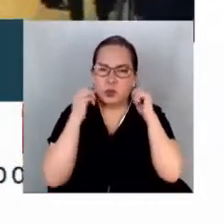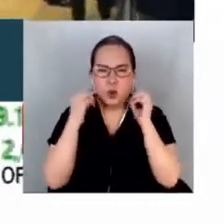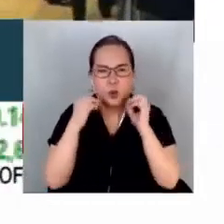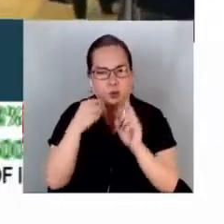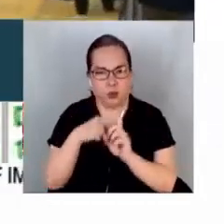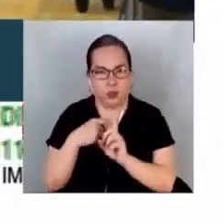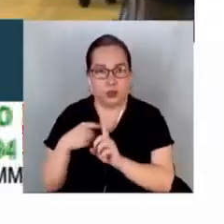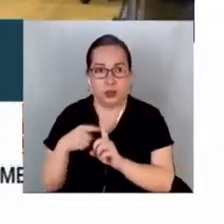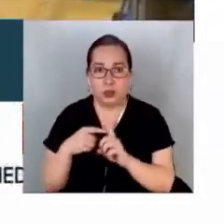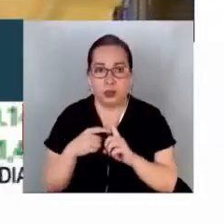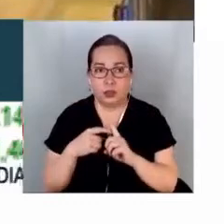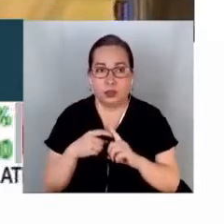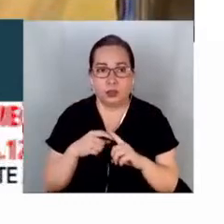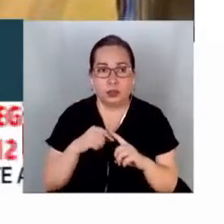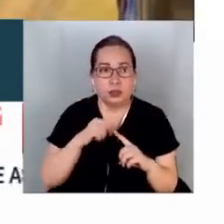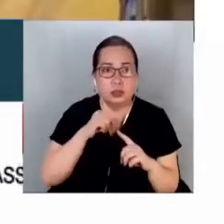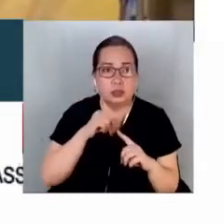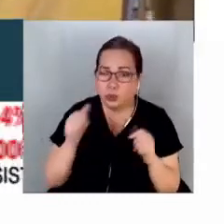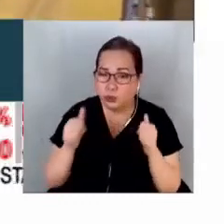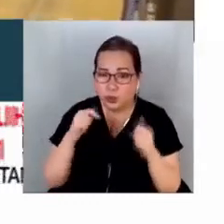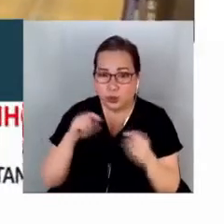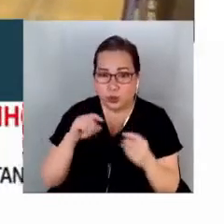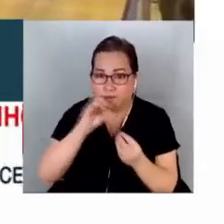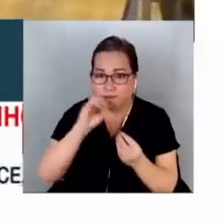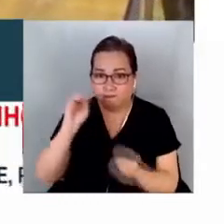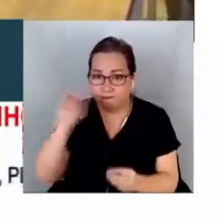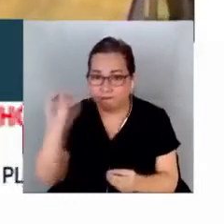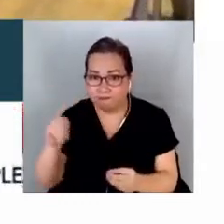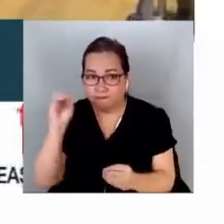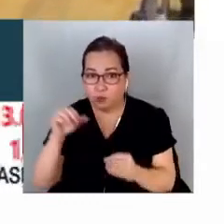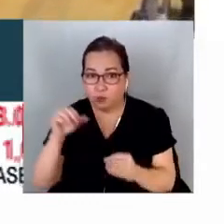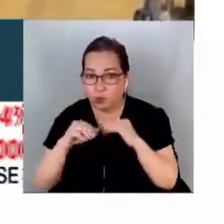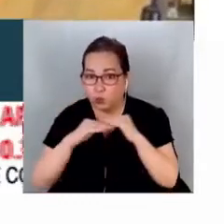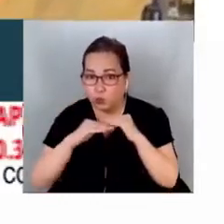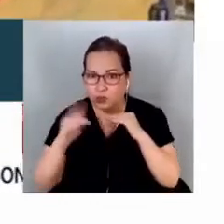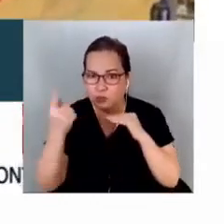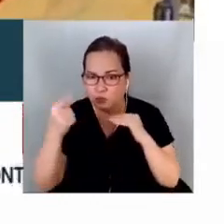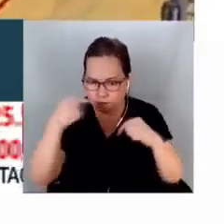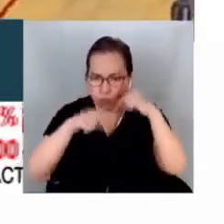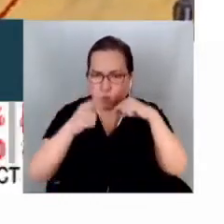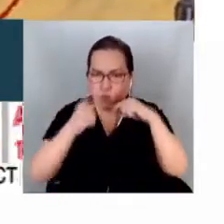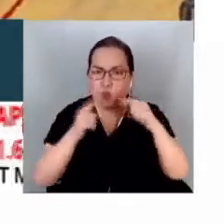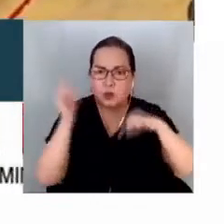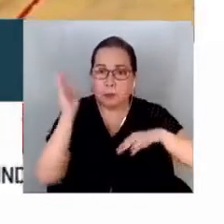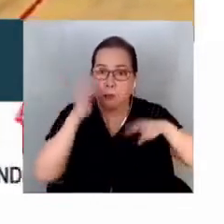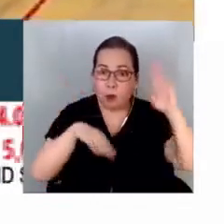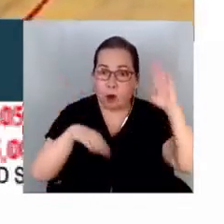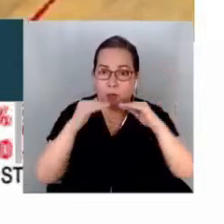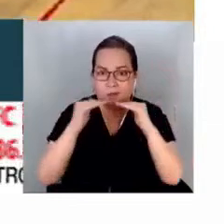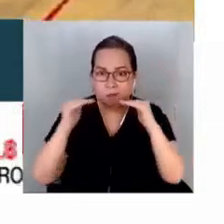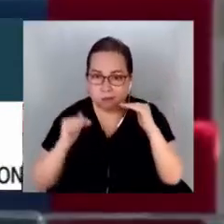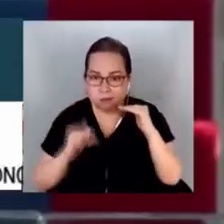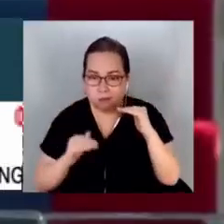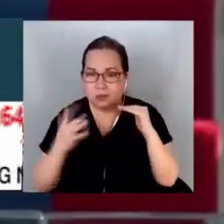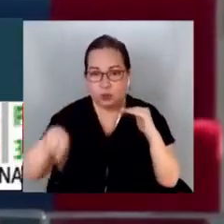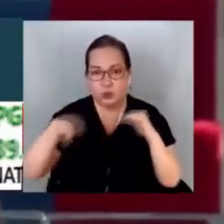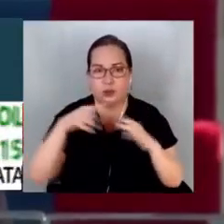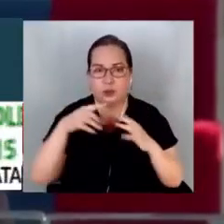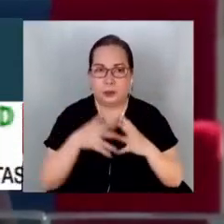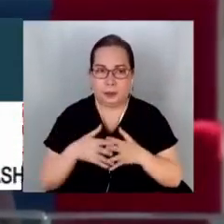also need to think about, are those numbers sustainable if we don't address these issues of inequality and inequity in America?